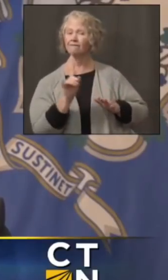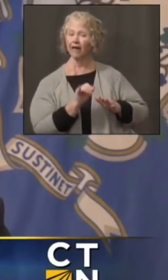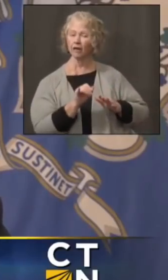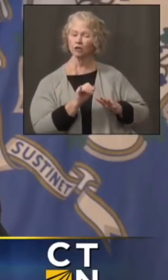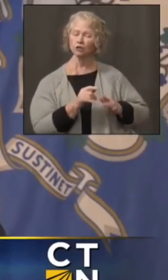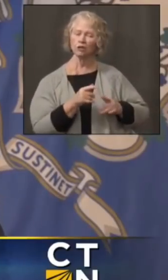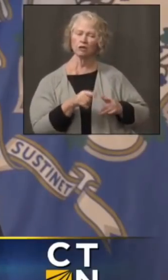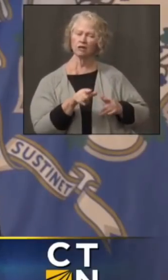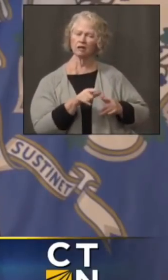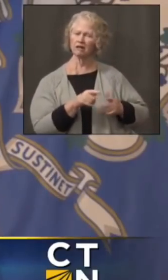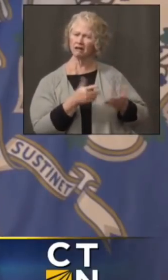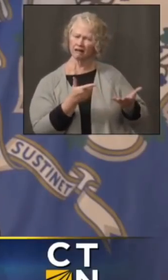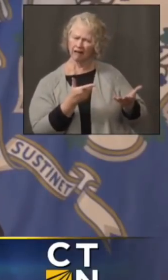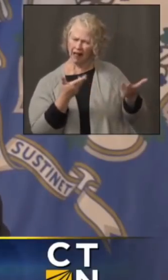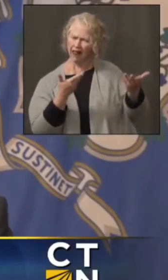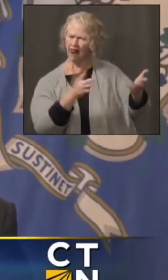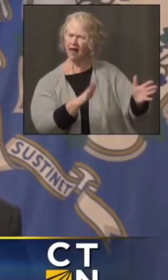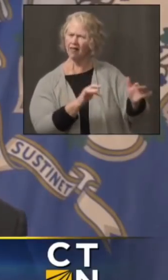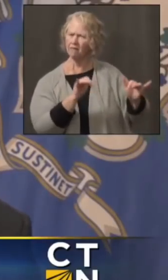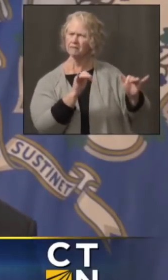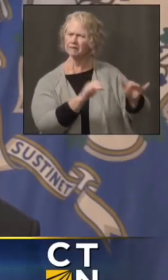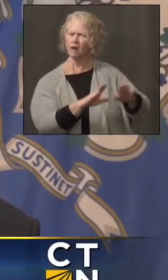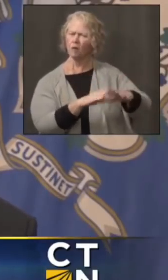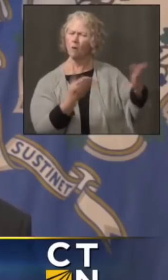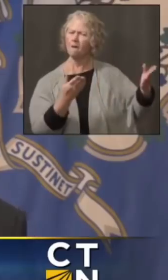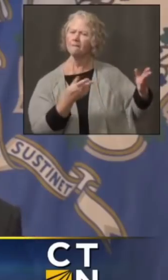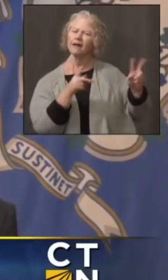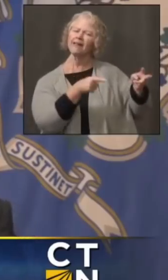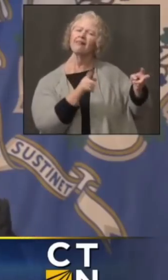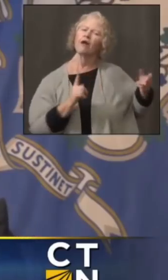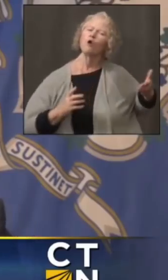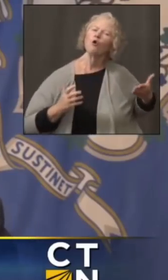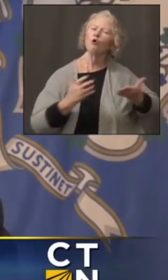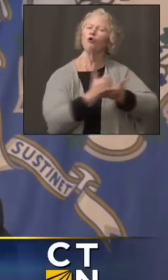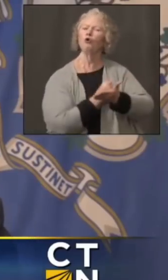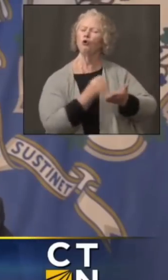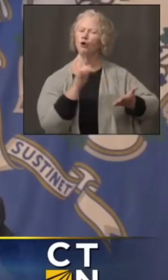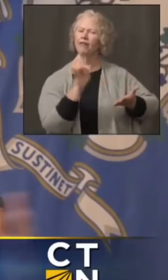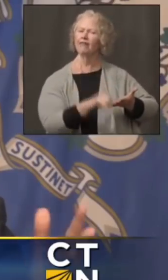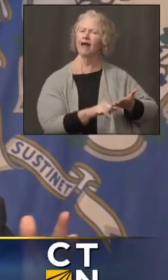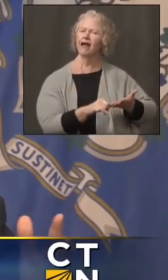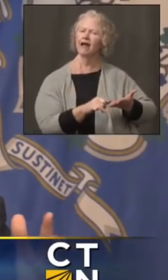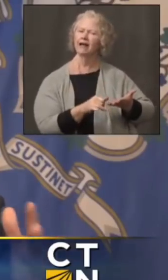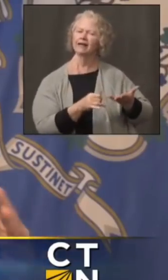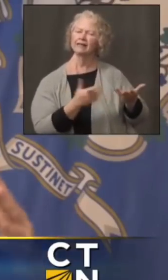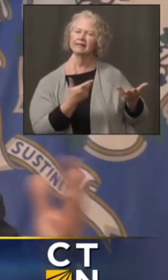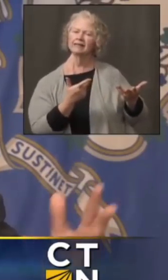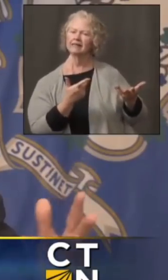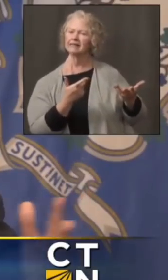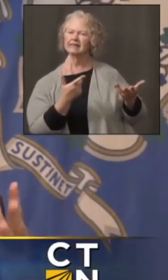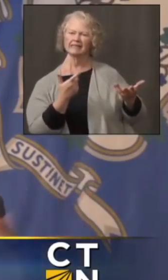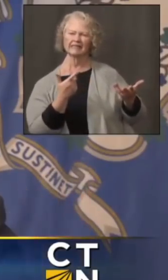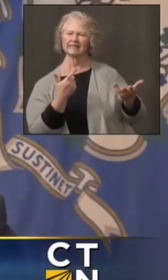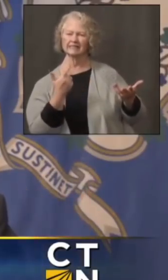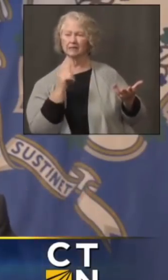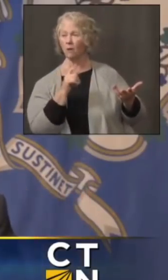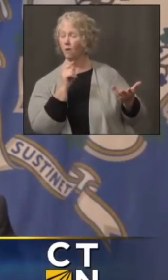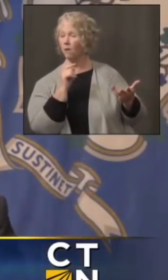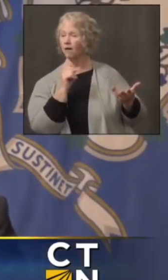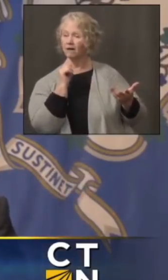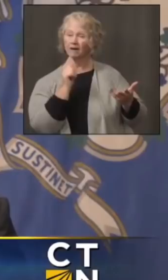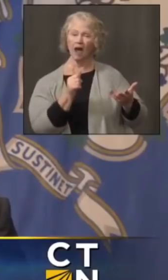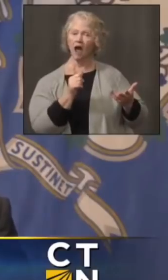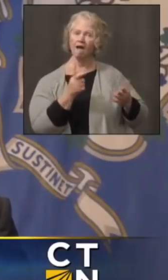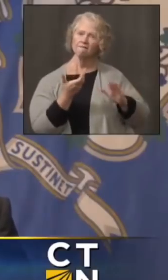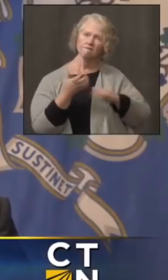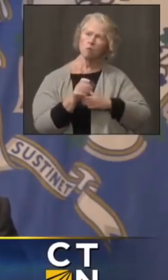we decided they should be allowed to stay open. They've earned the right to stay open. So rather than impose a statewide mandate at this